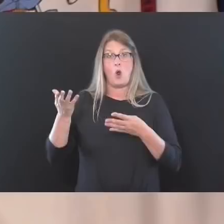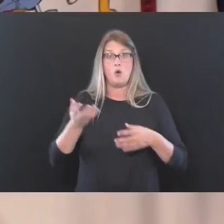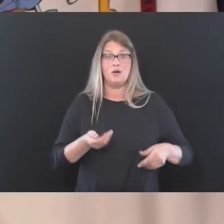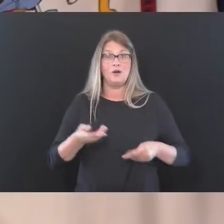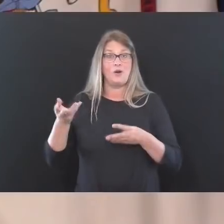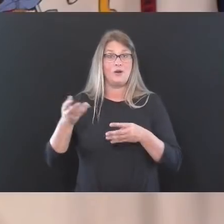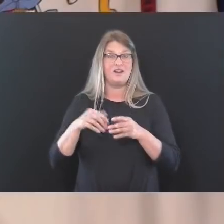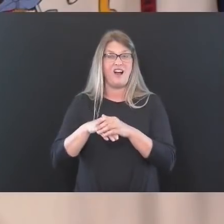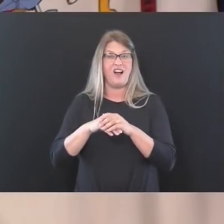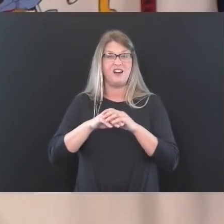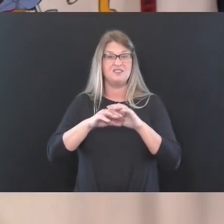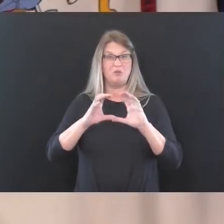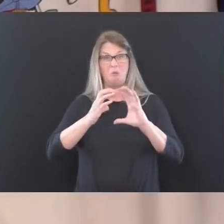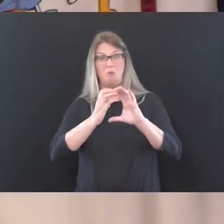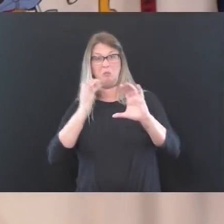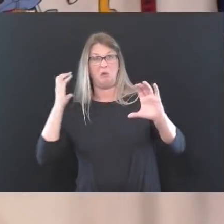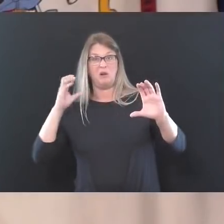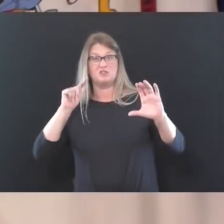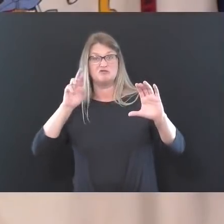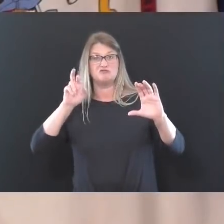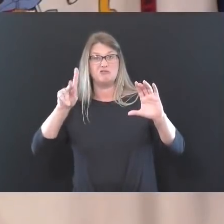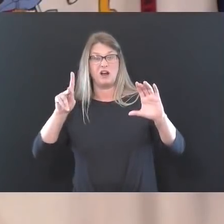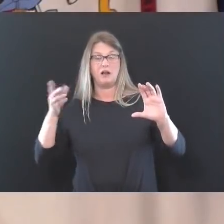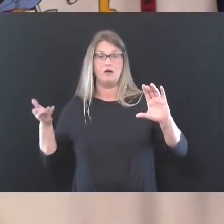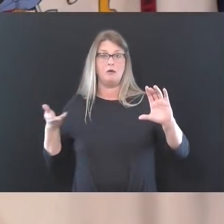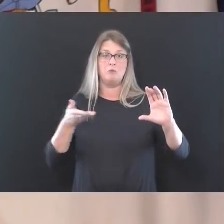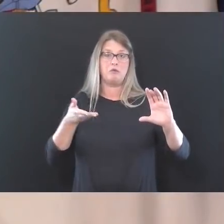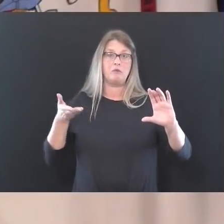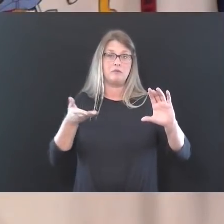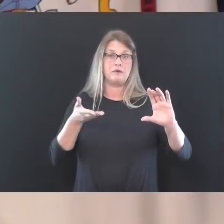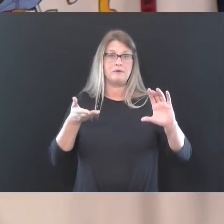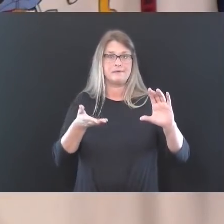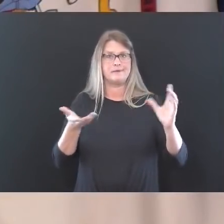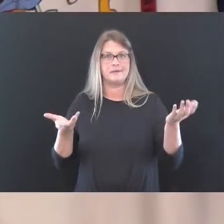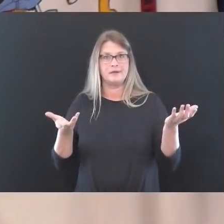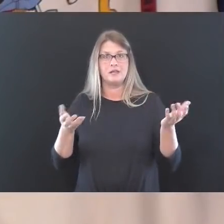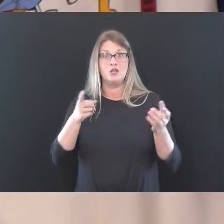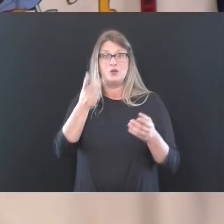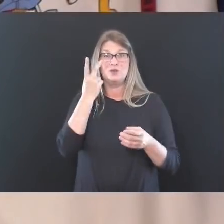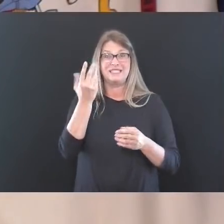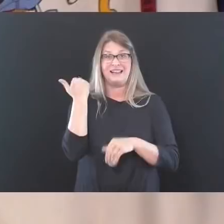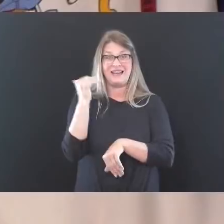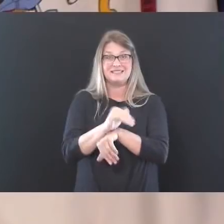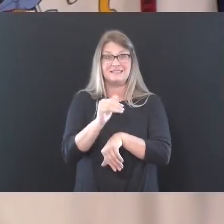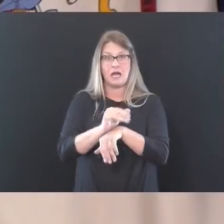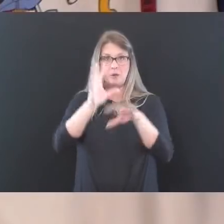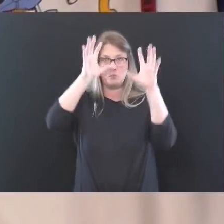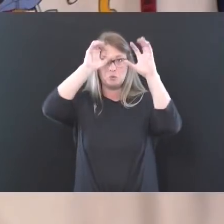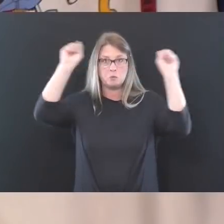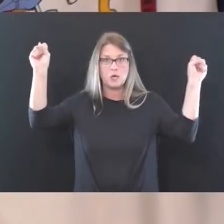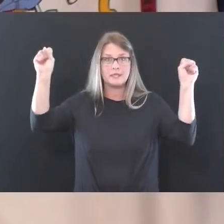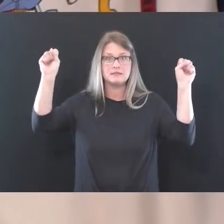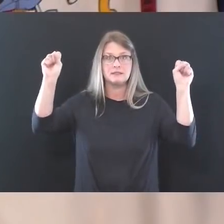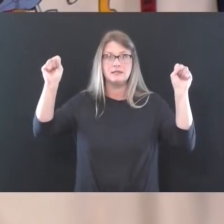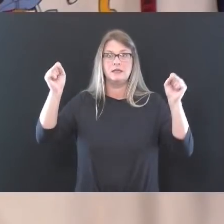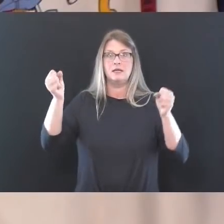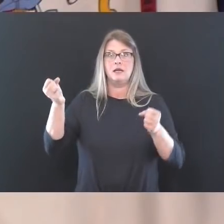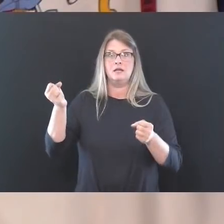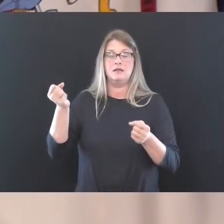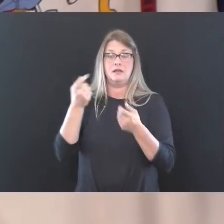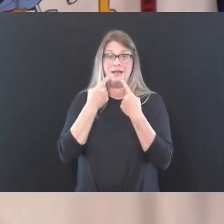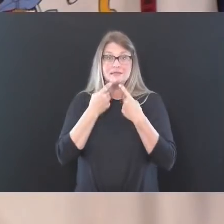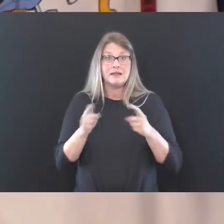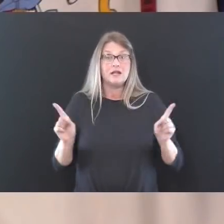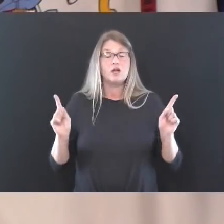City. And it's bad stuff. And you saw last night our president come out and give us what he said